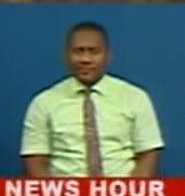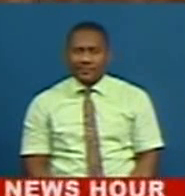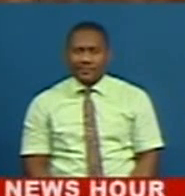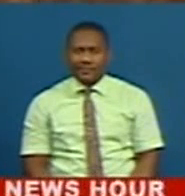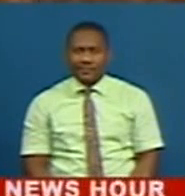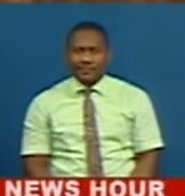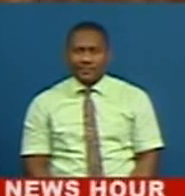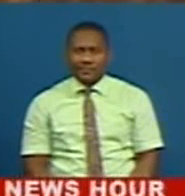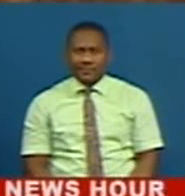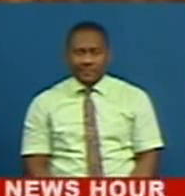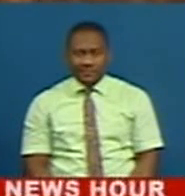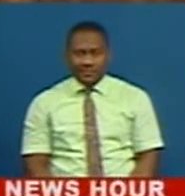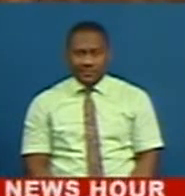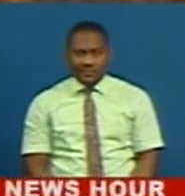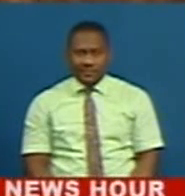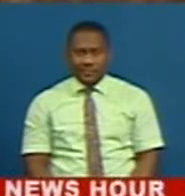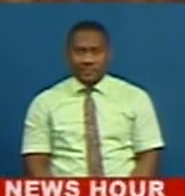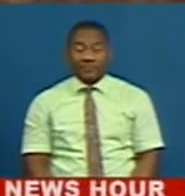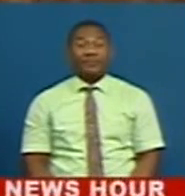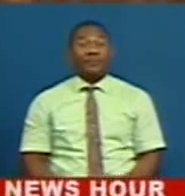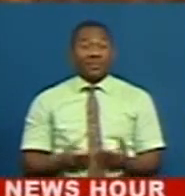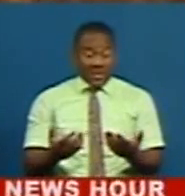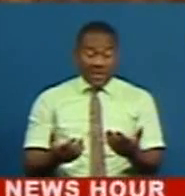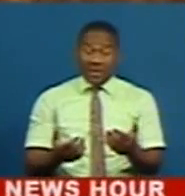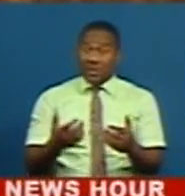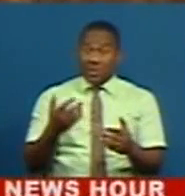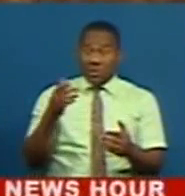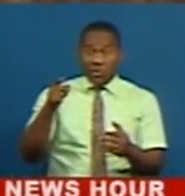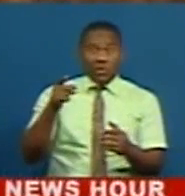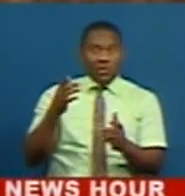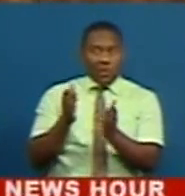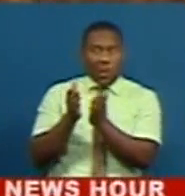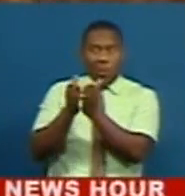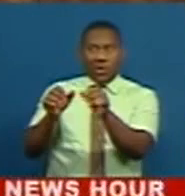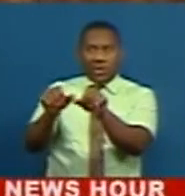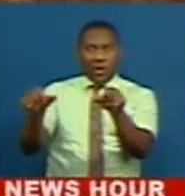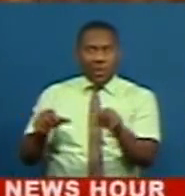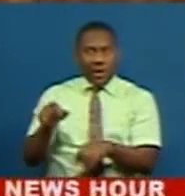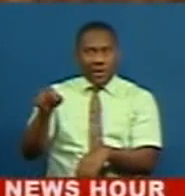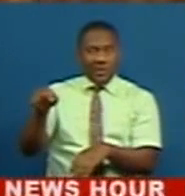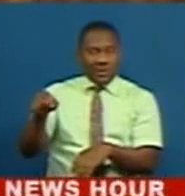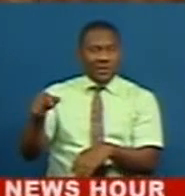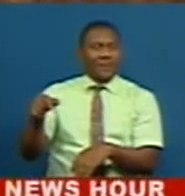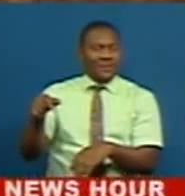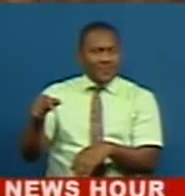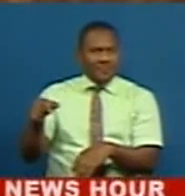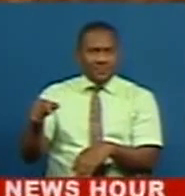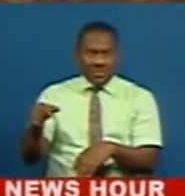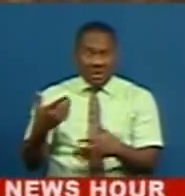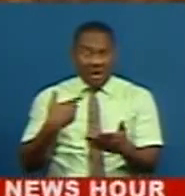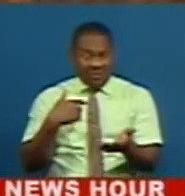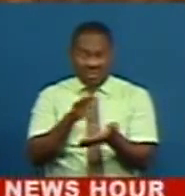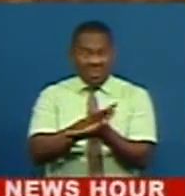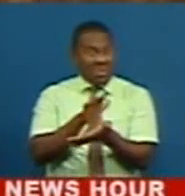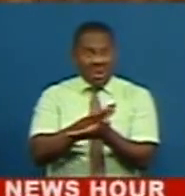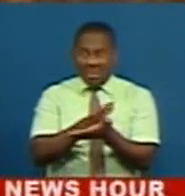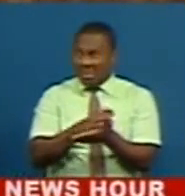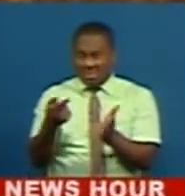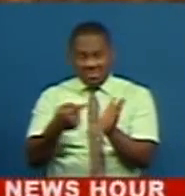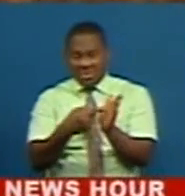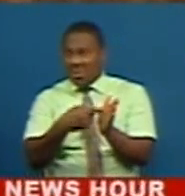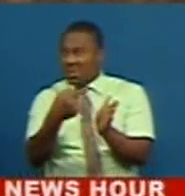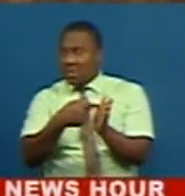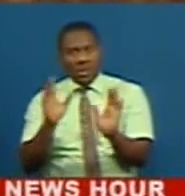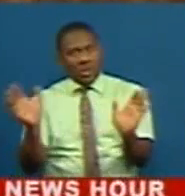including implementation of a paperless clearing process. The government has also overseen the drastic reduction